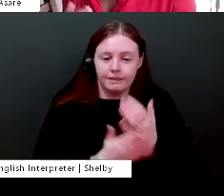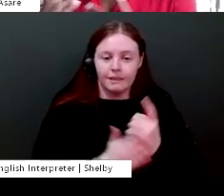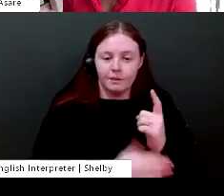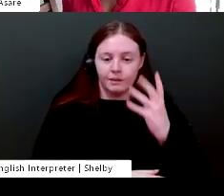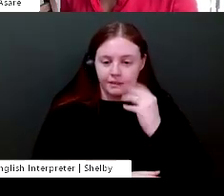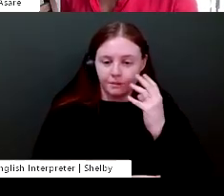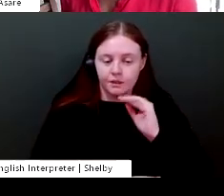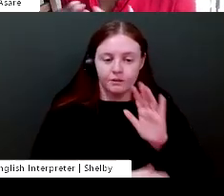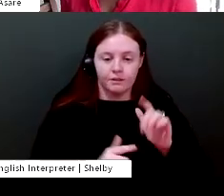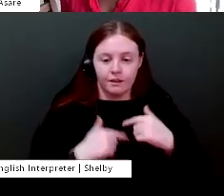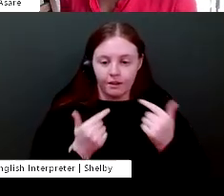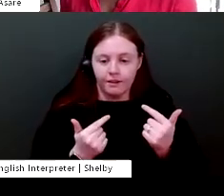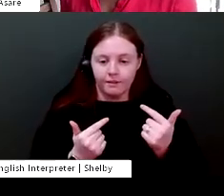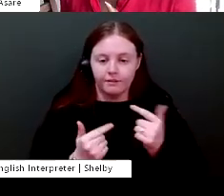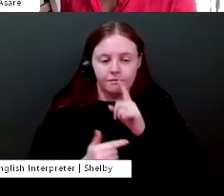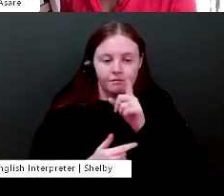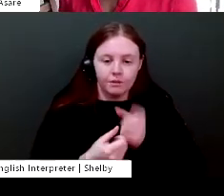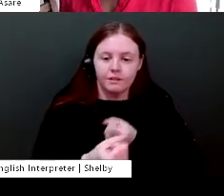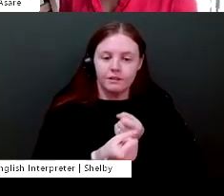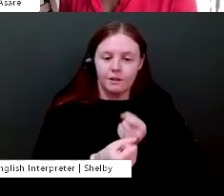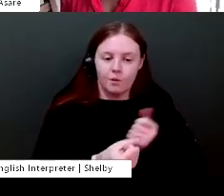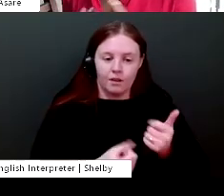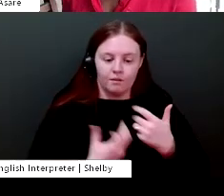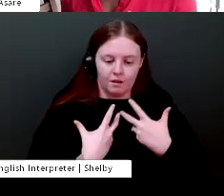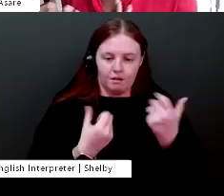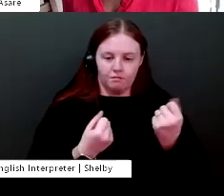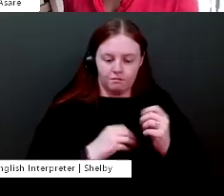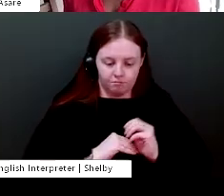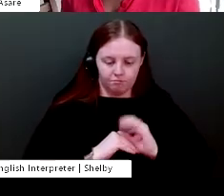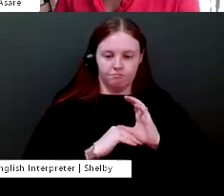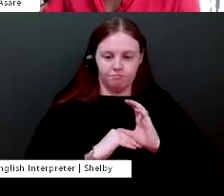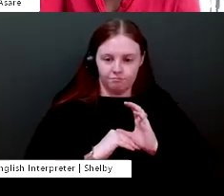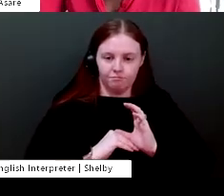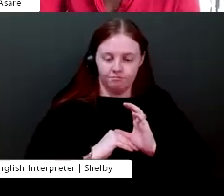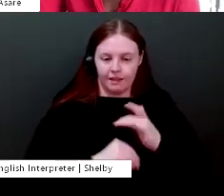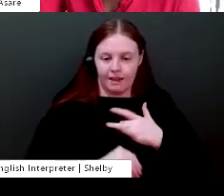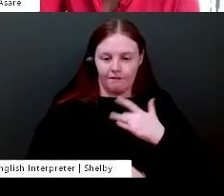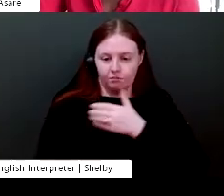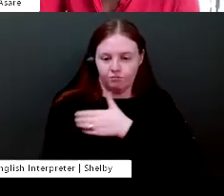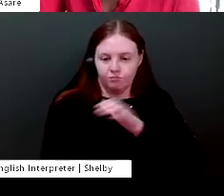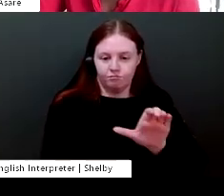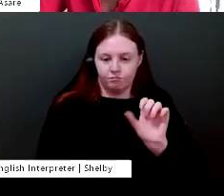really support self-esteem building, confidence building, and essentially empowering.